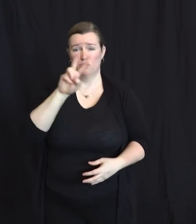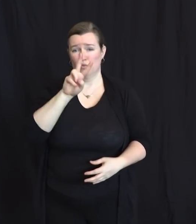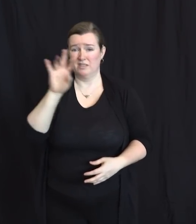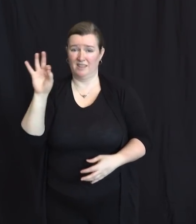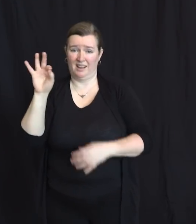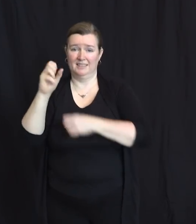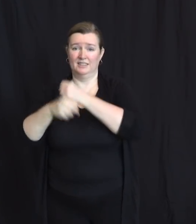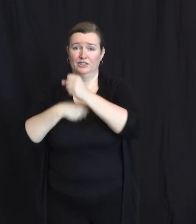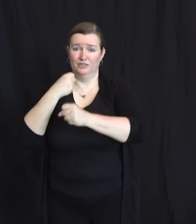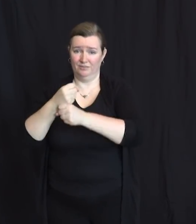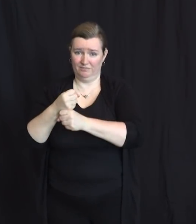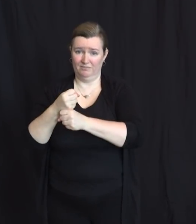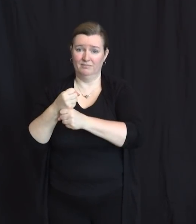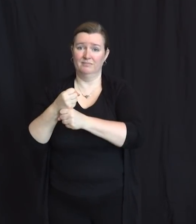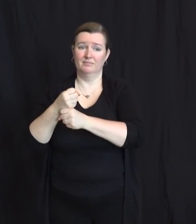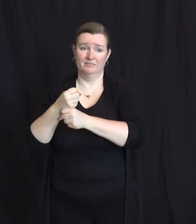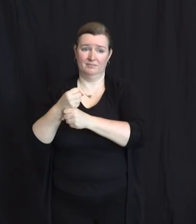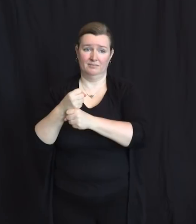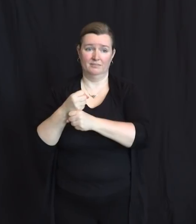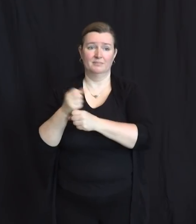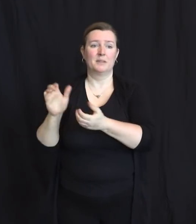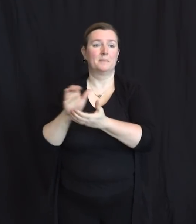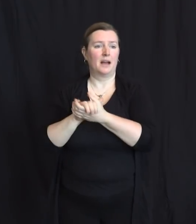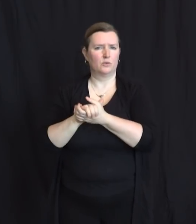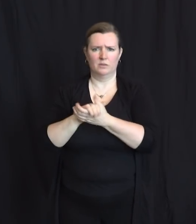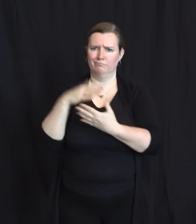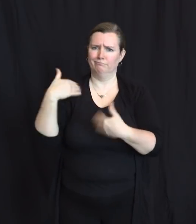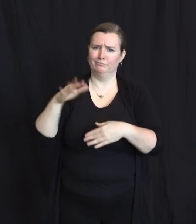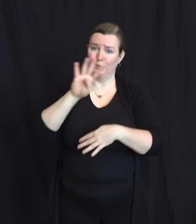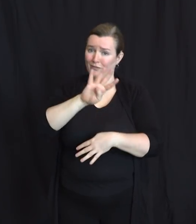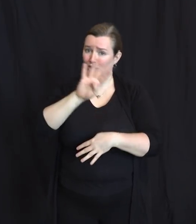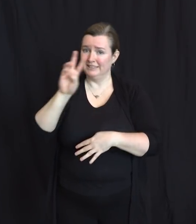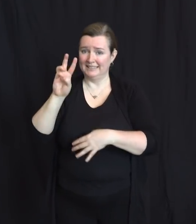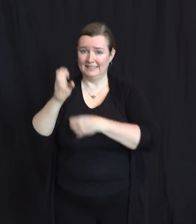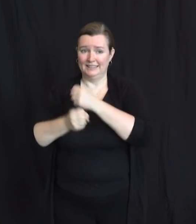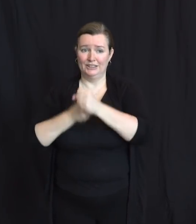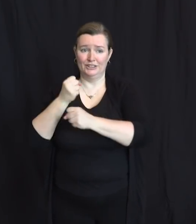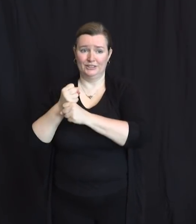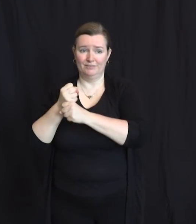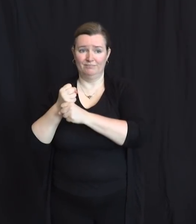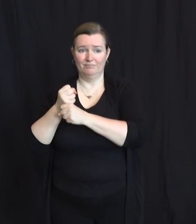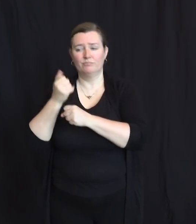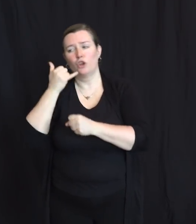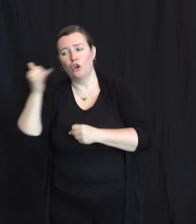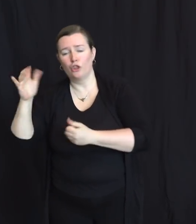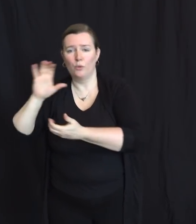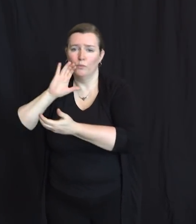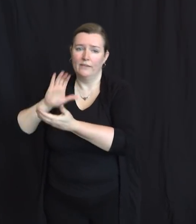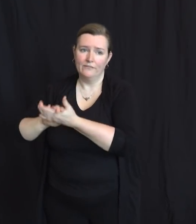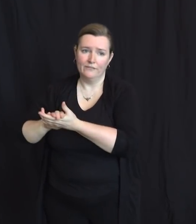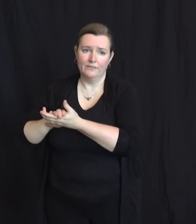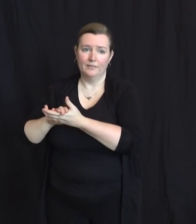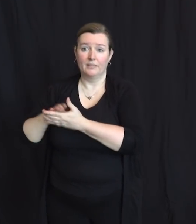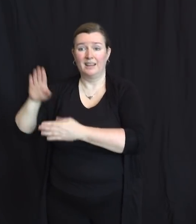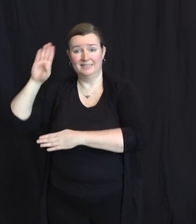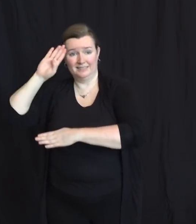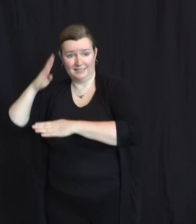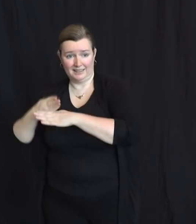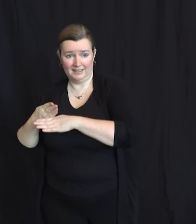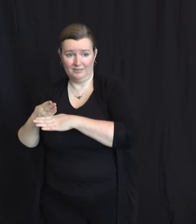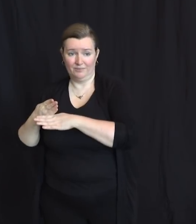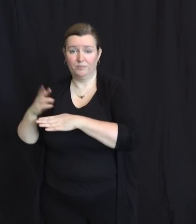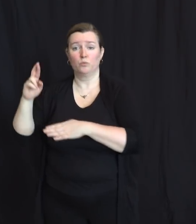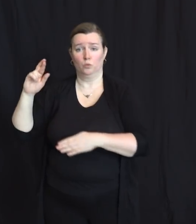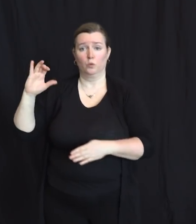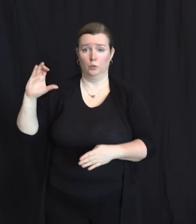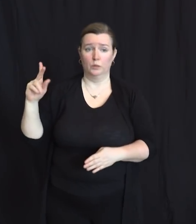years, Maureen, with whom I had the great honor of speaking. His sons, Rick, who I also spoke with. By the way, Rick